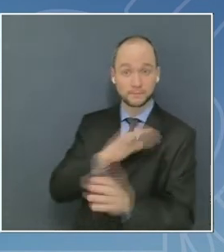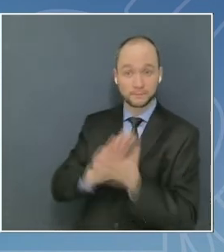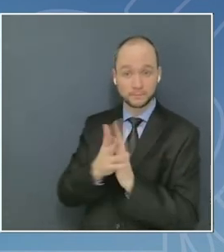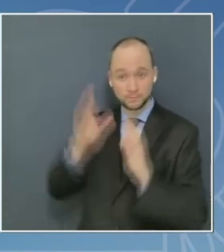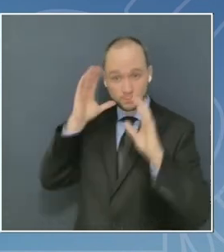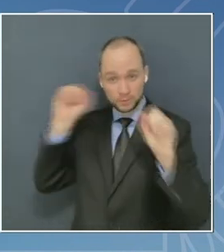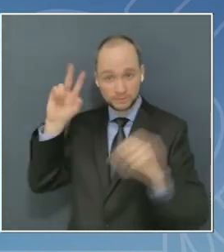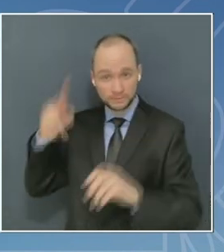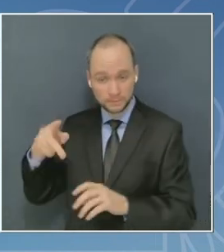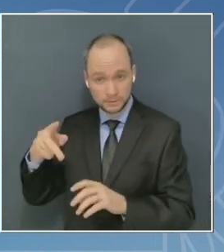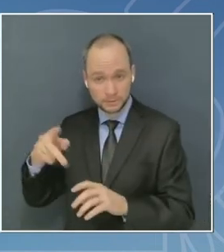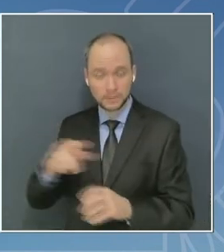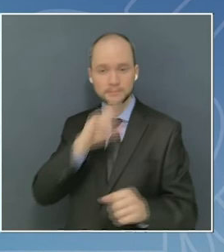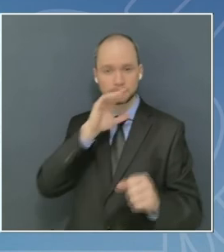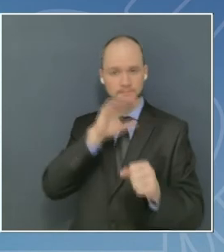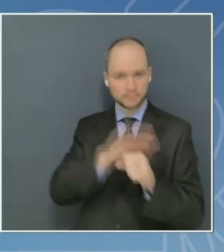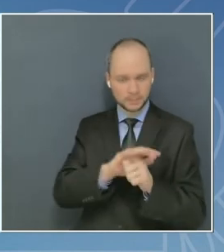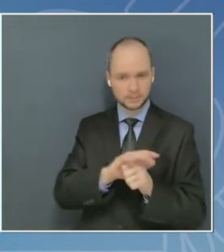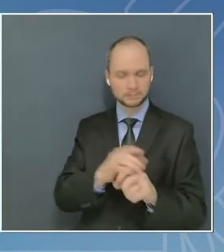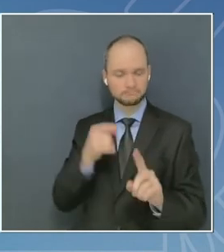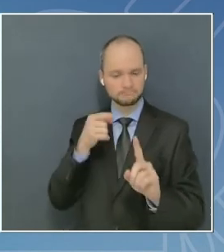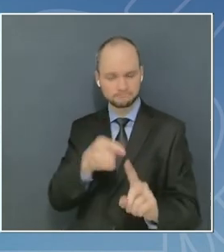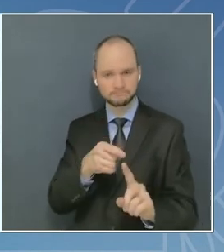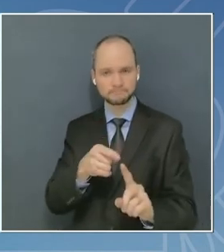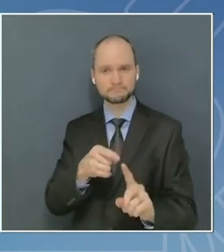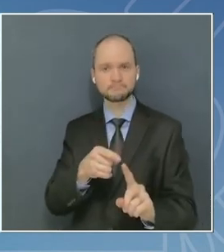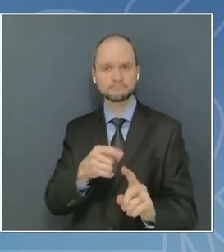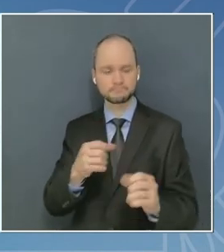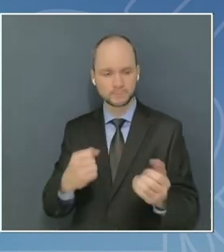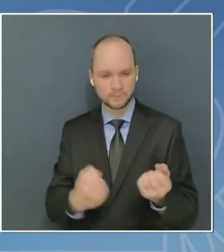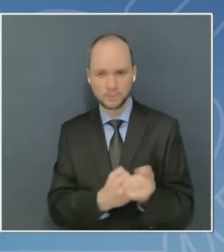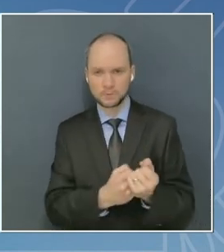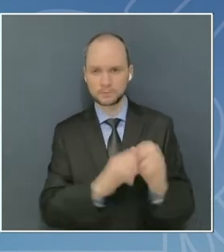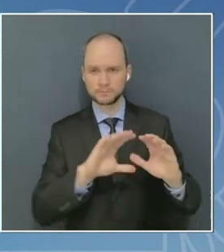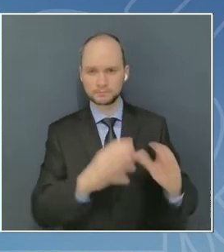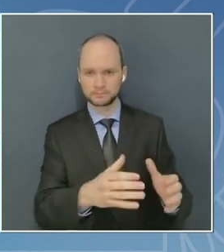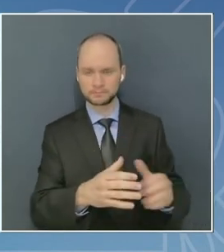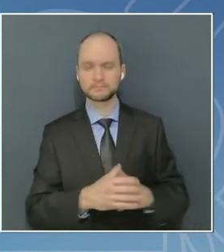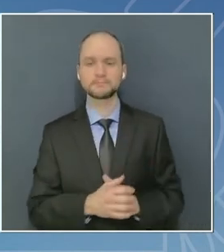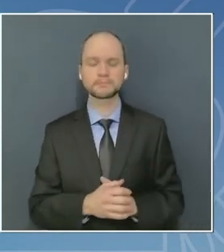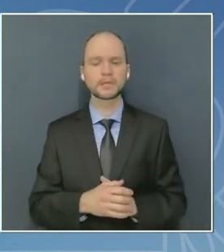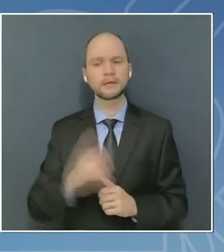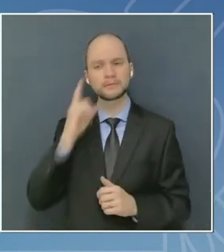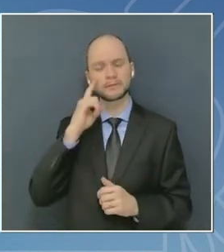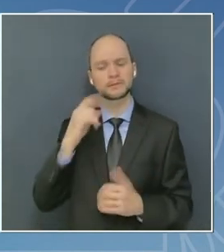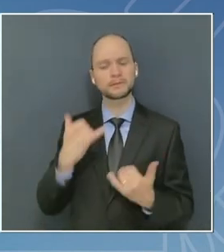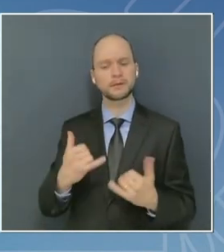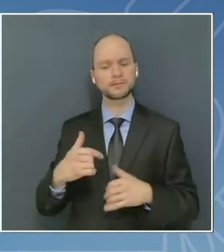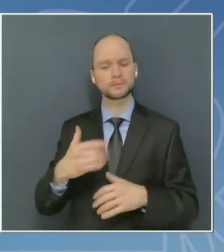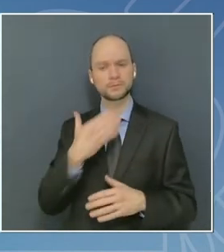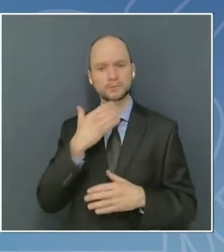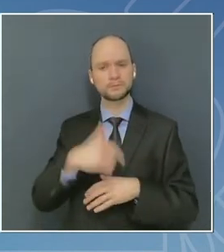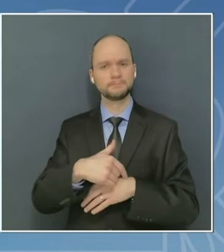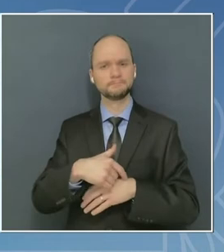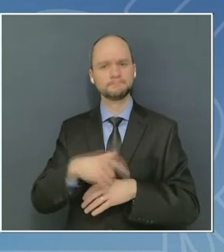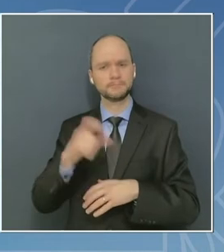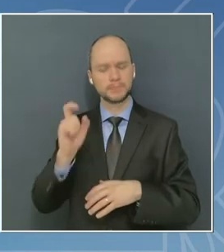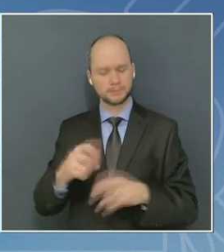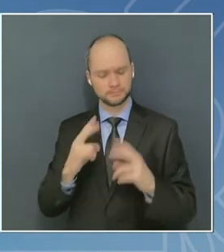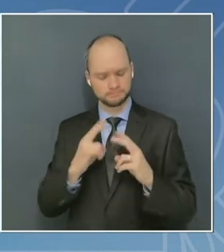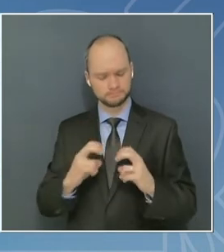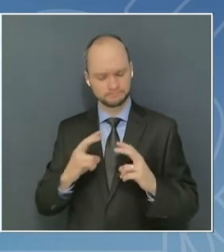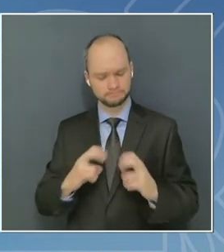to execute and build on it in a time that I think is an inflection point for our communities and our nation. With